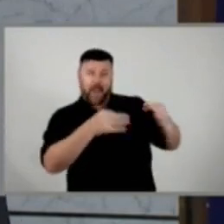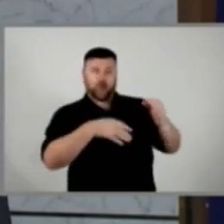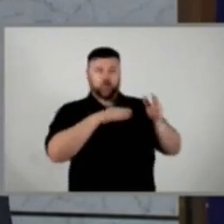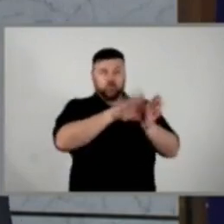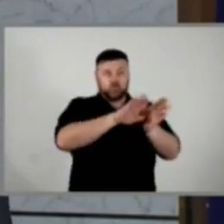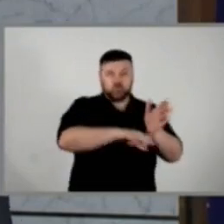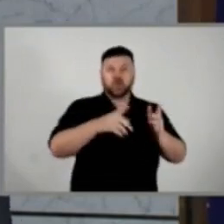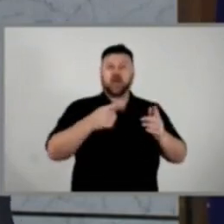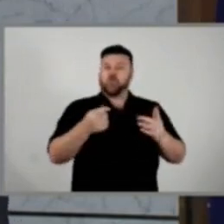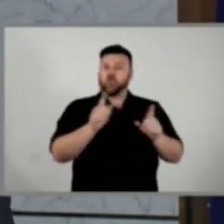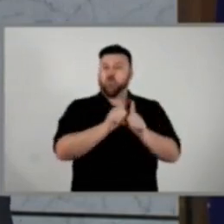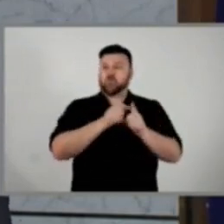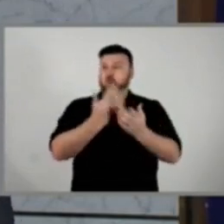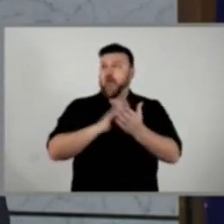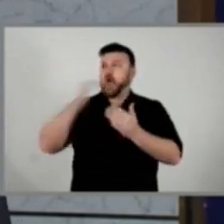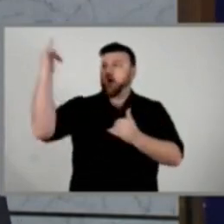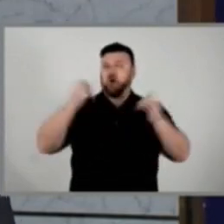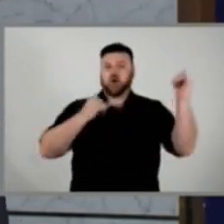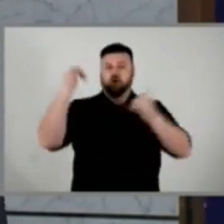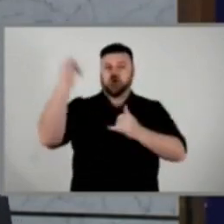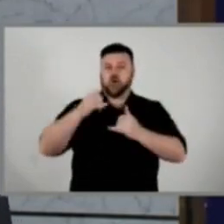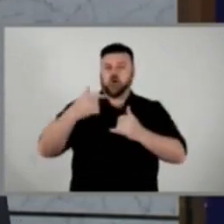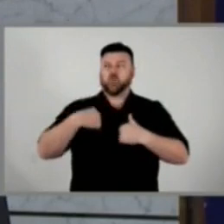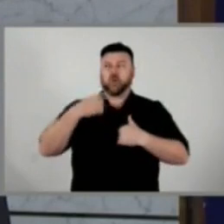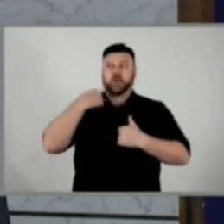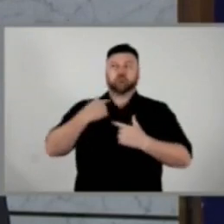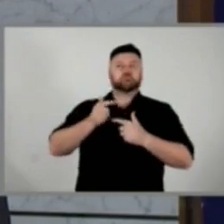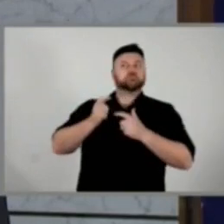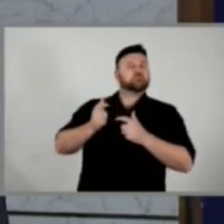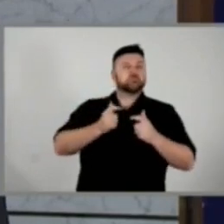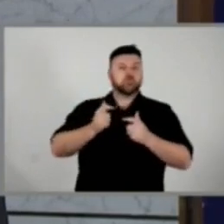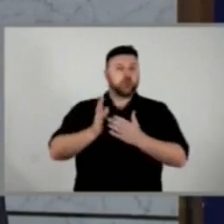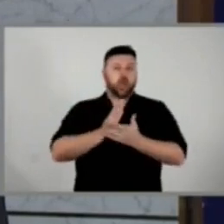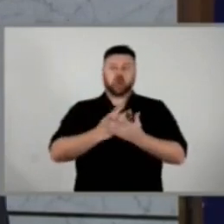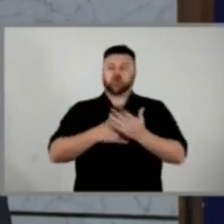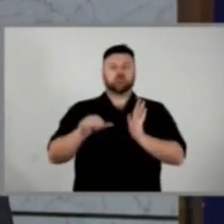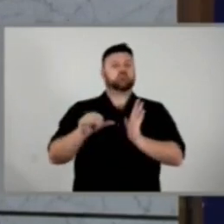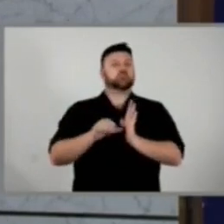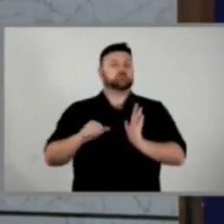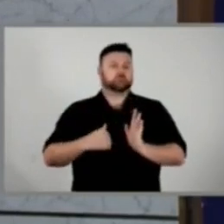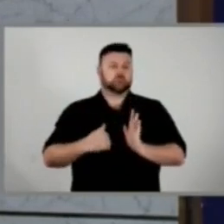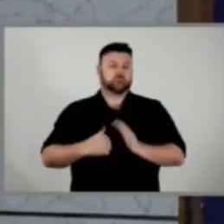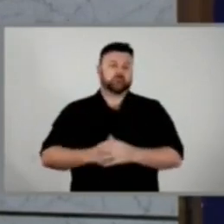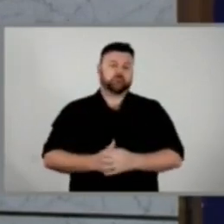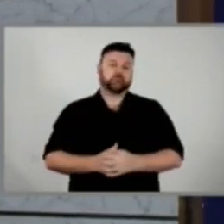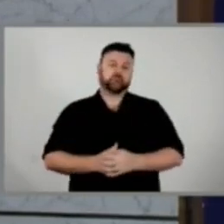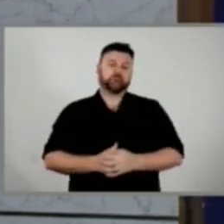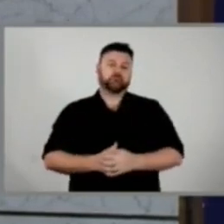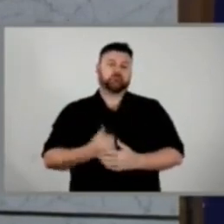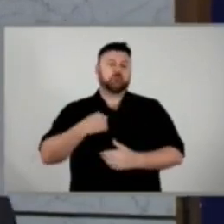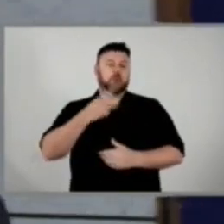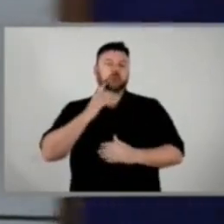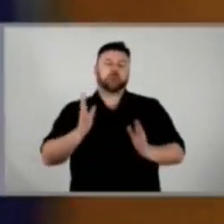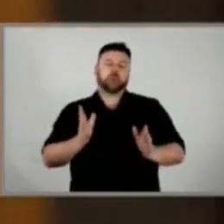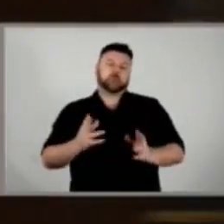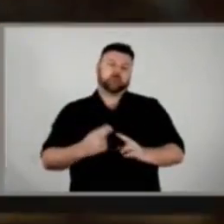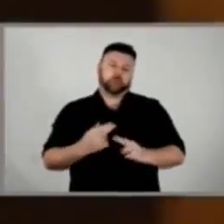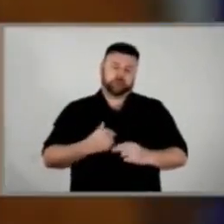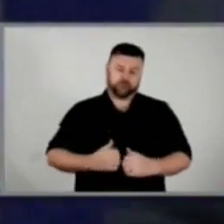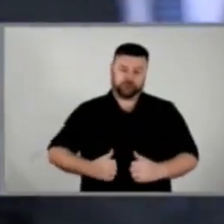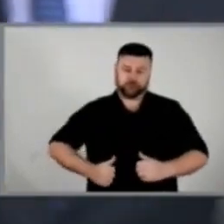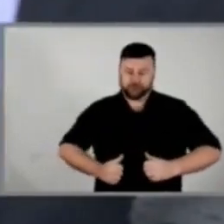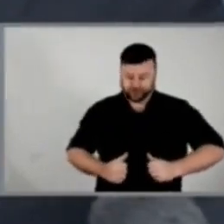arrivals, that we really take into account where those issues are in the rest of the world. I think I'll leave it there, Pian. Thank you. Well, let's just deal with National